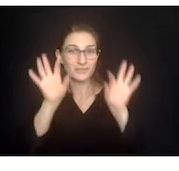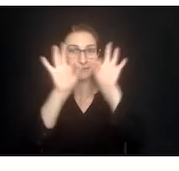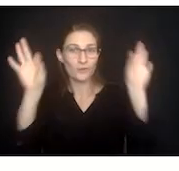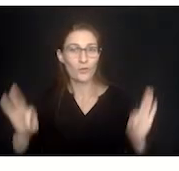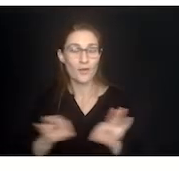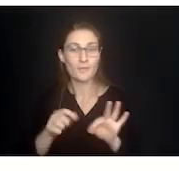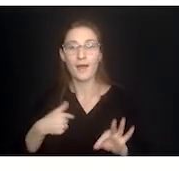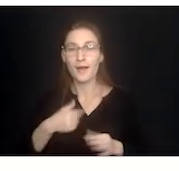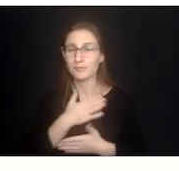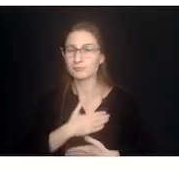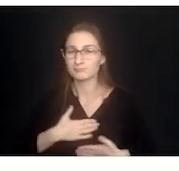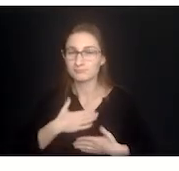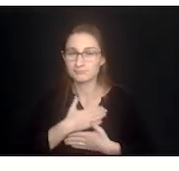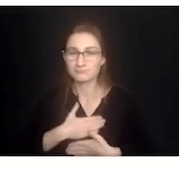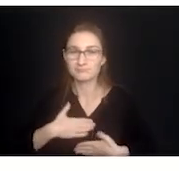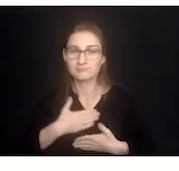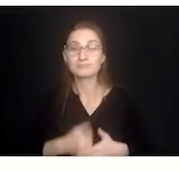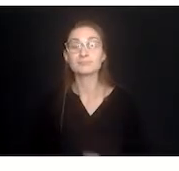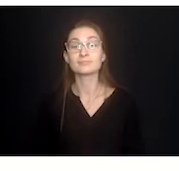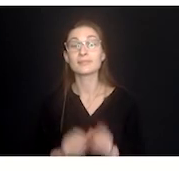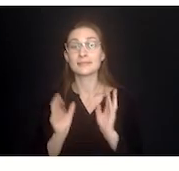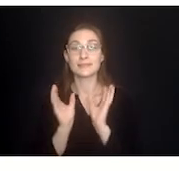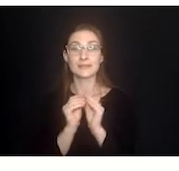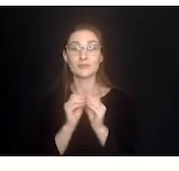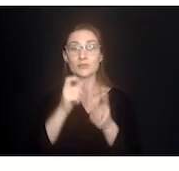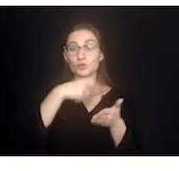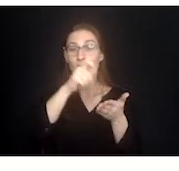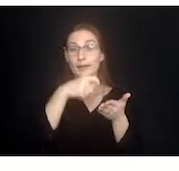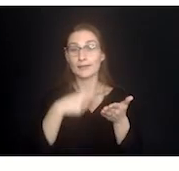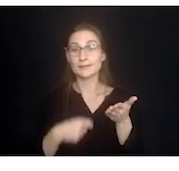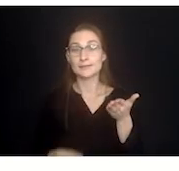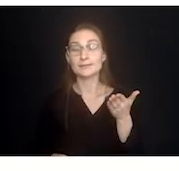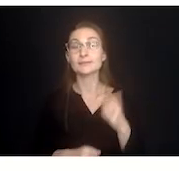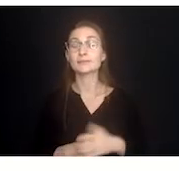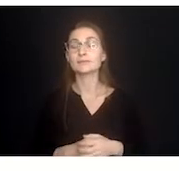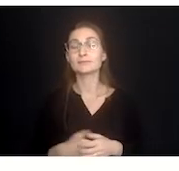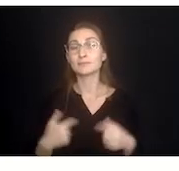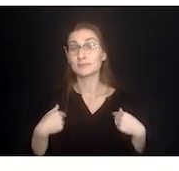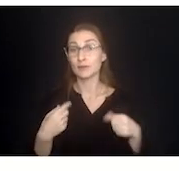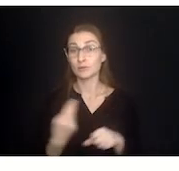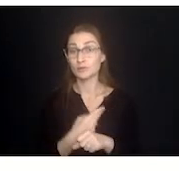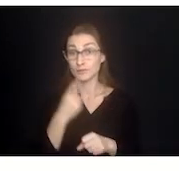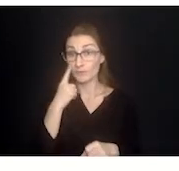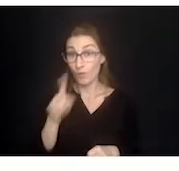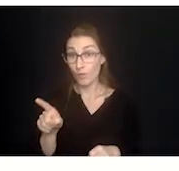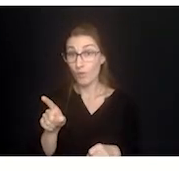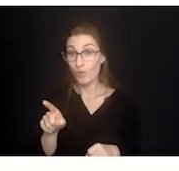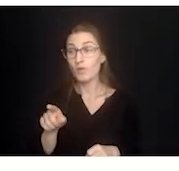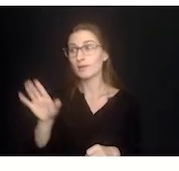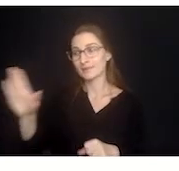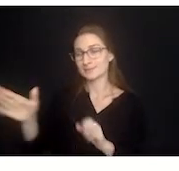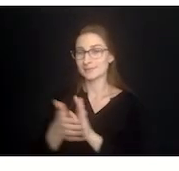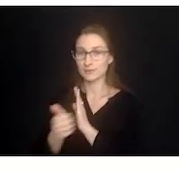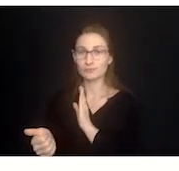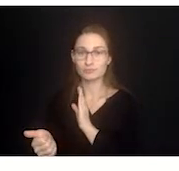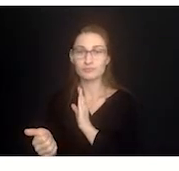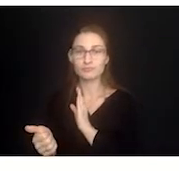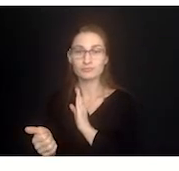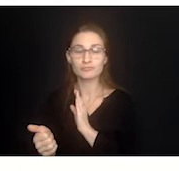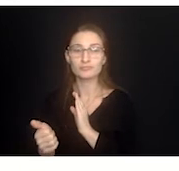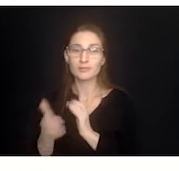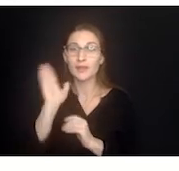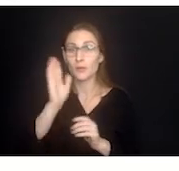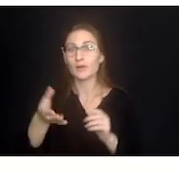Now, this is the fun form that I love. It's a session checklist. It's something I use to capture Richie's skills, and